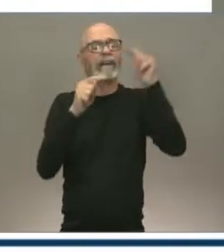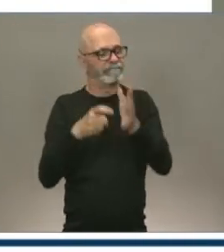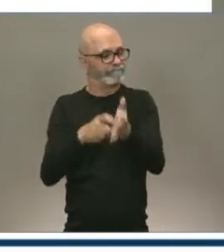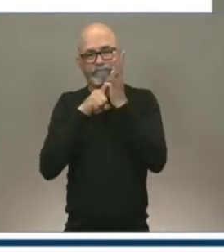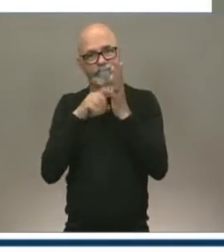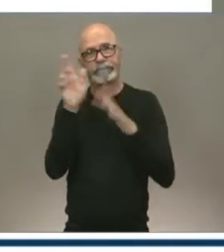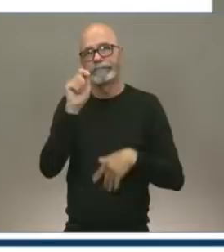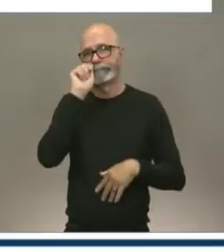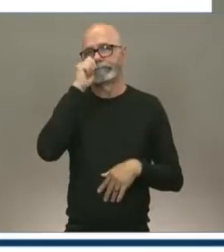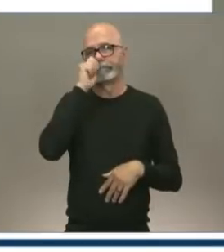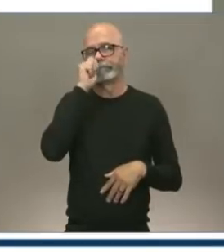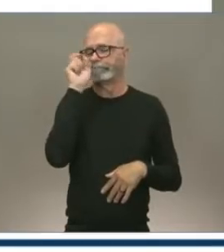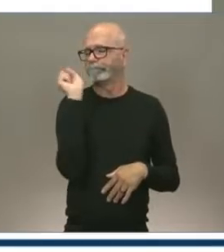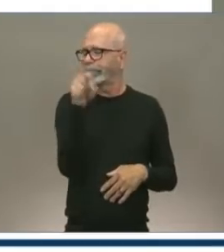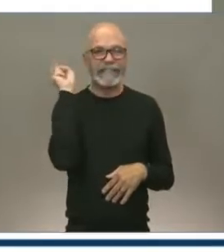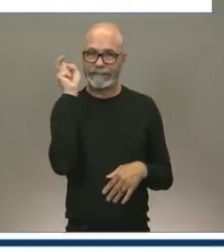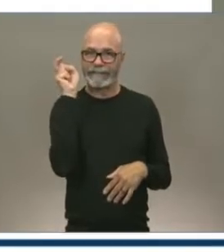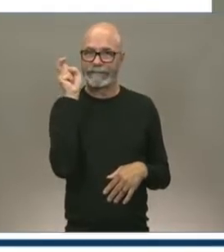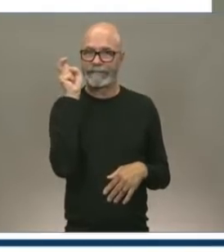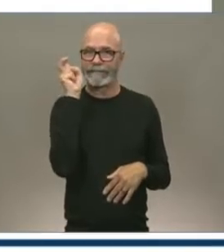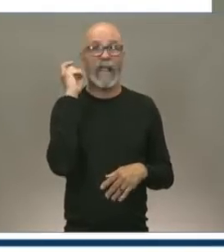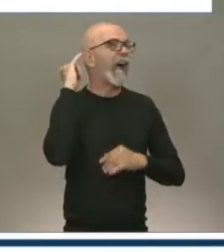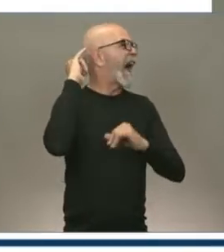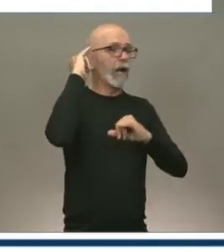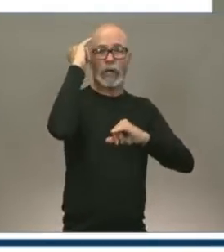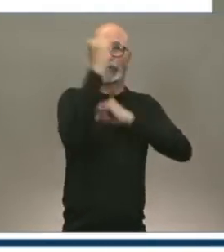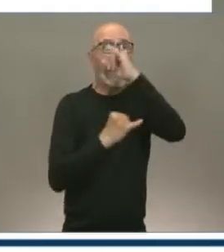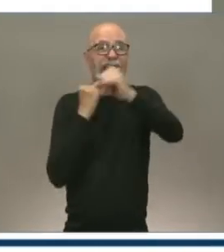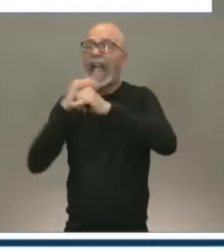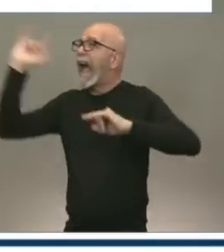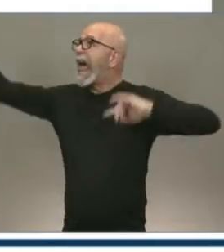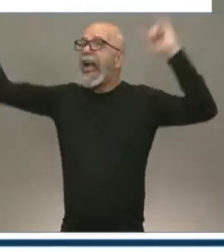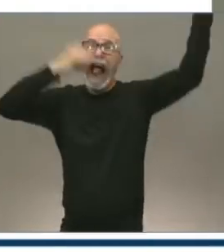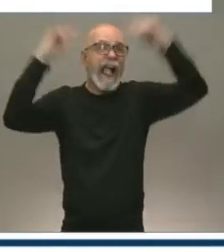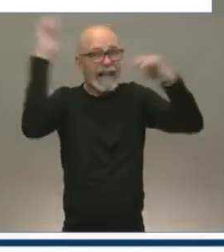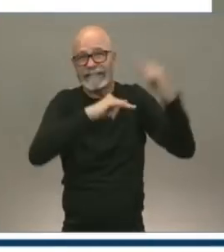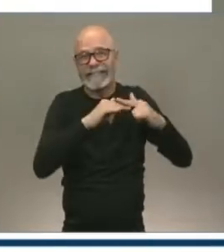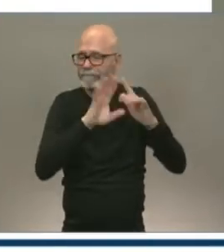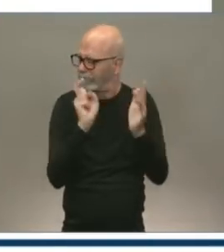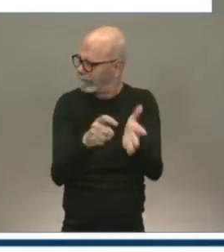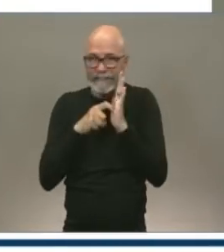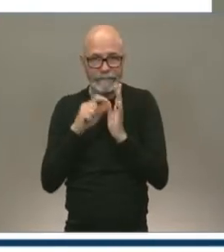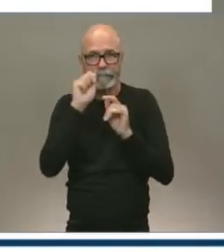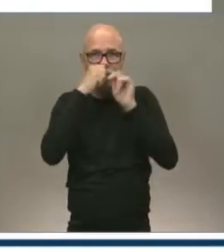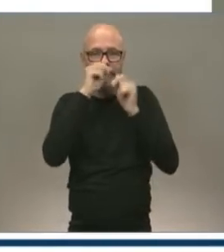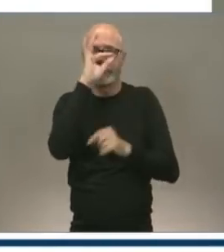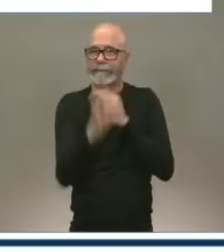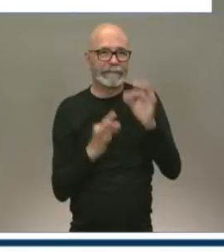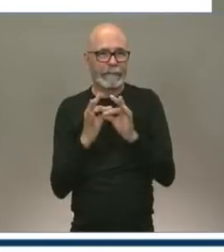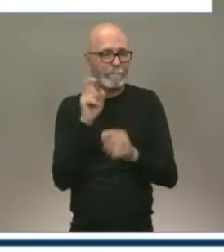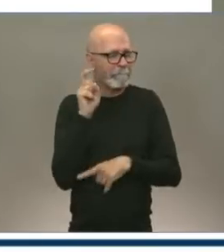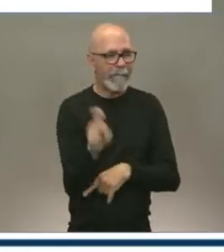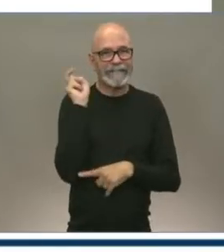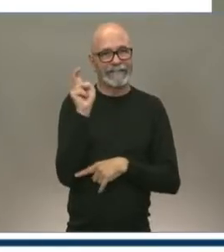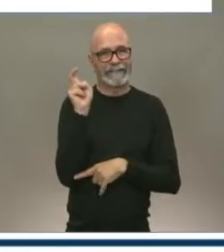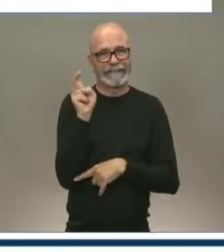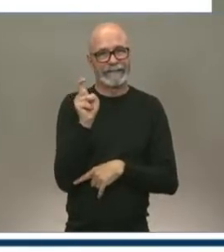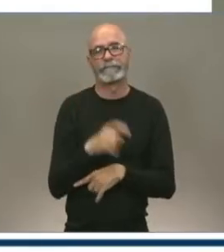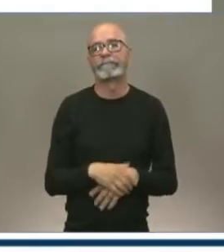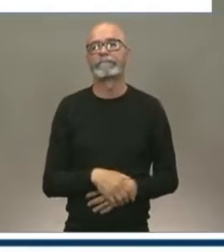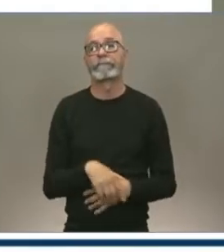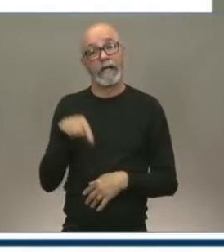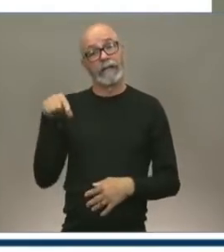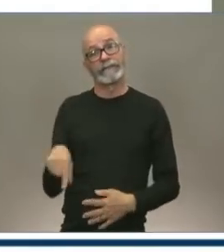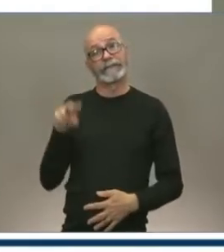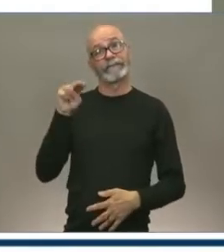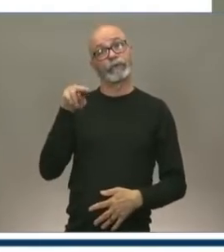for international travelers, and we're working closely with our federal colleagues on that. Nova Scotia is also asking everyone